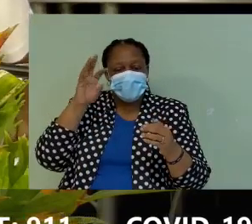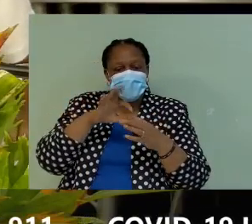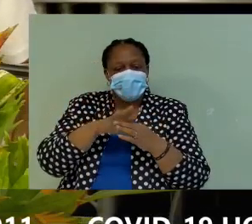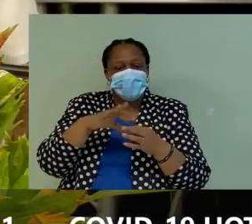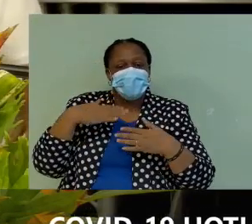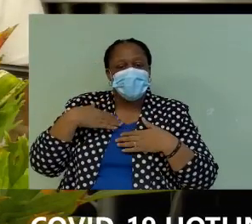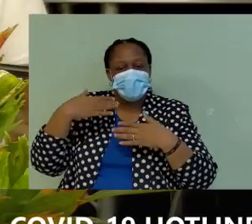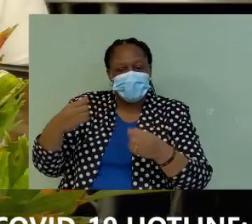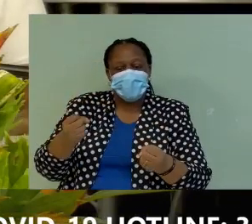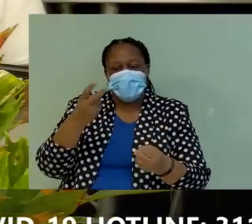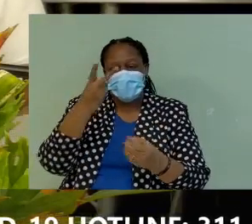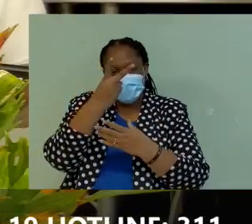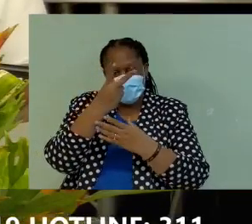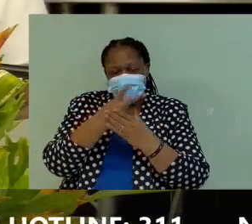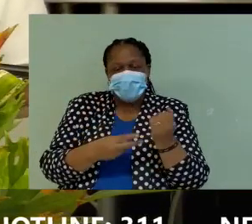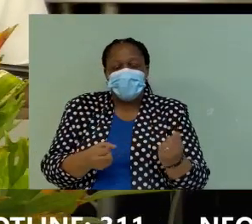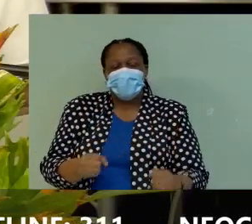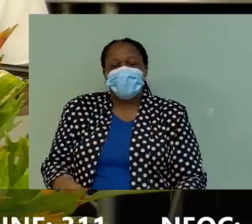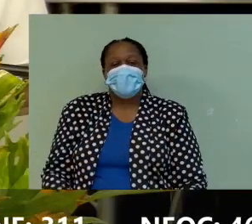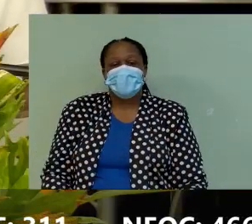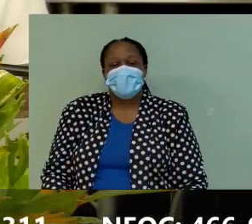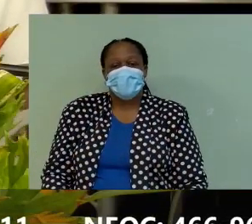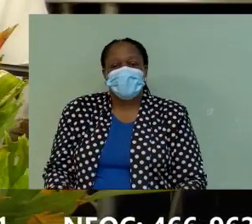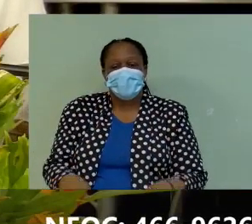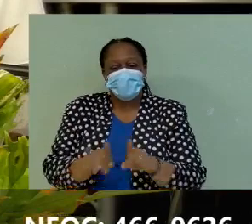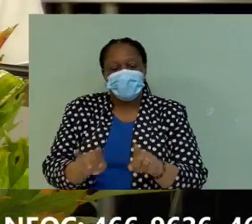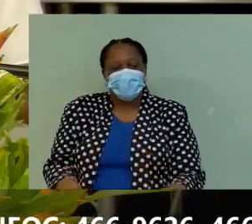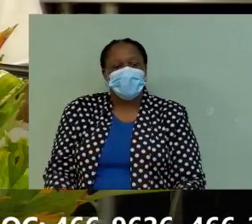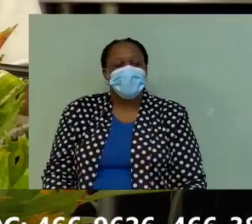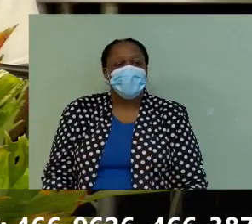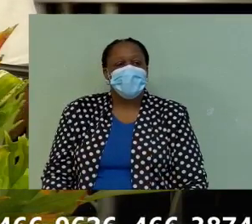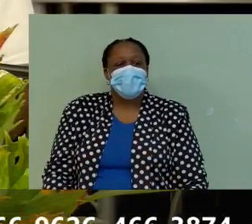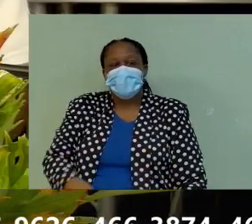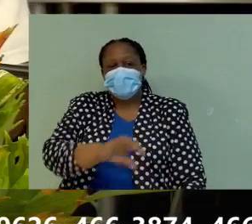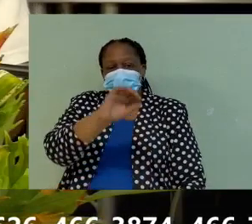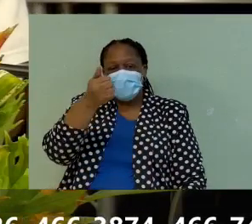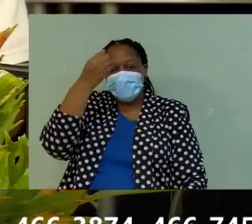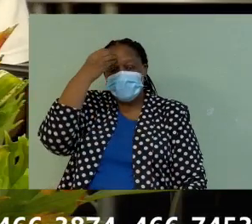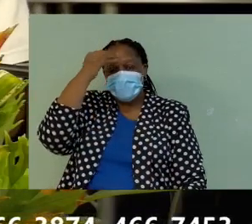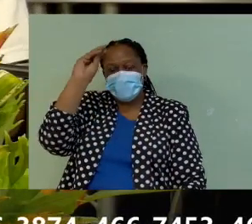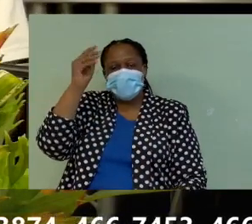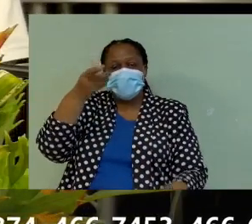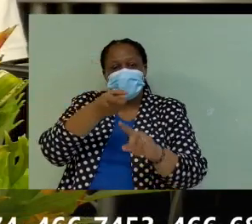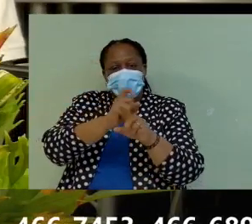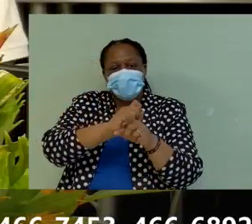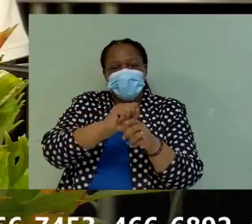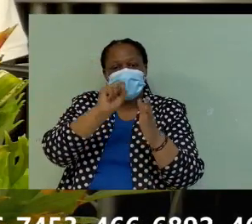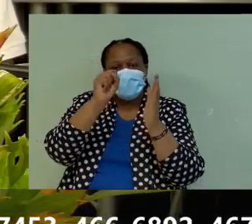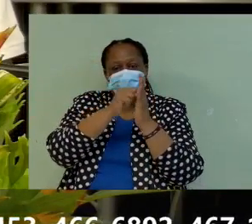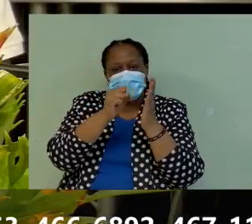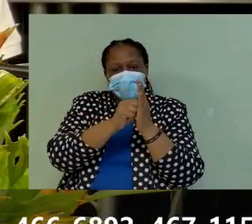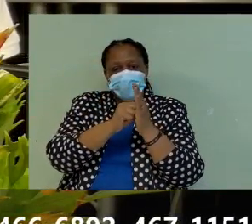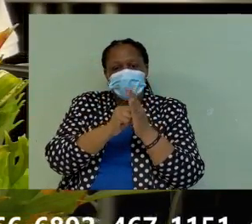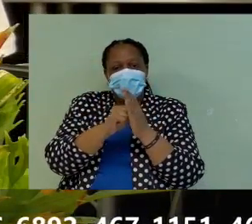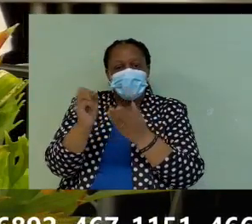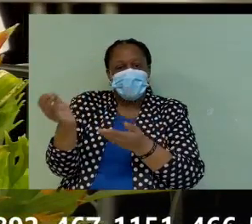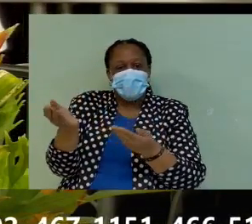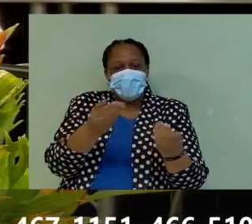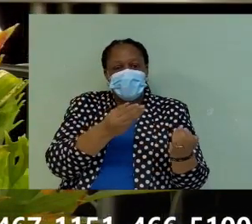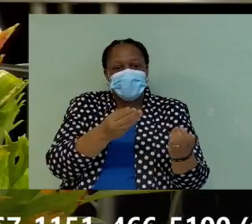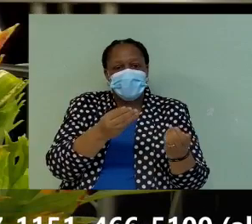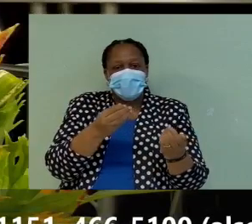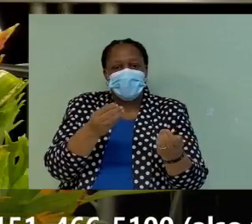country. To Rudolph Keynes of Sadlers, the passion fruits were well accepted for